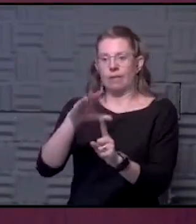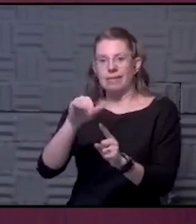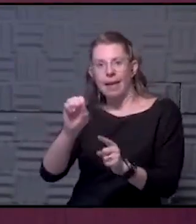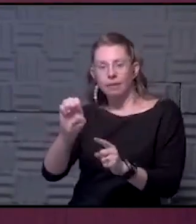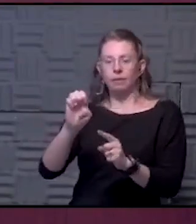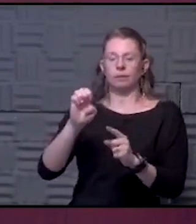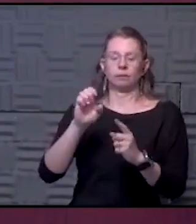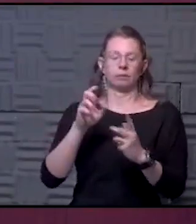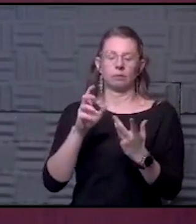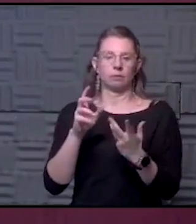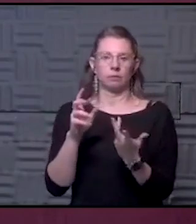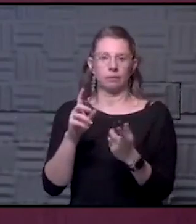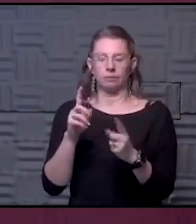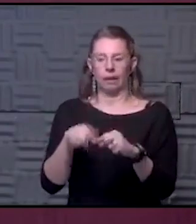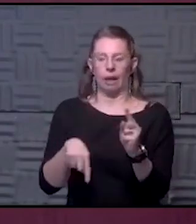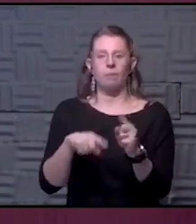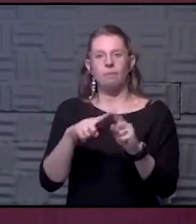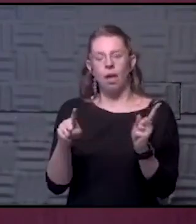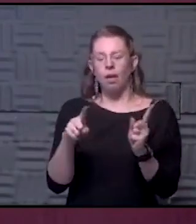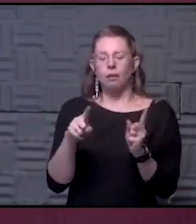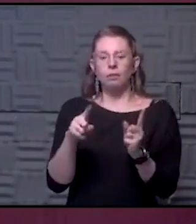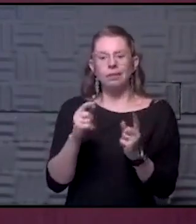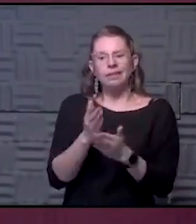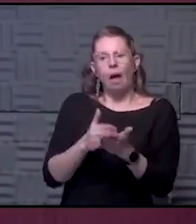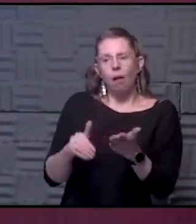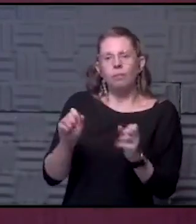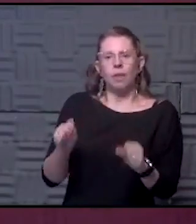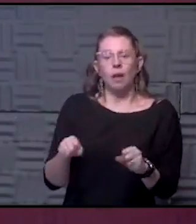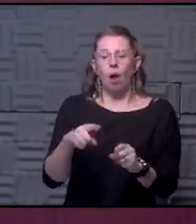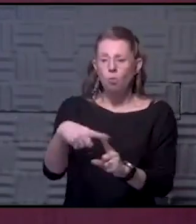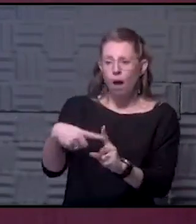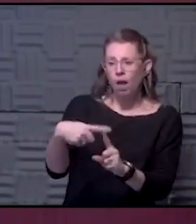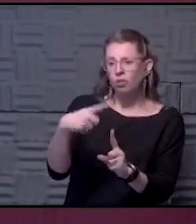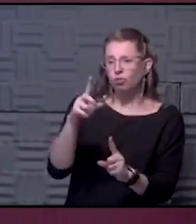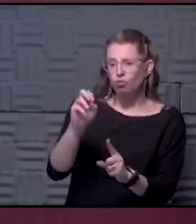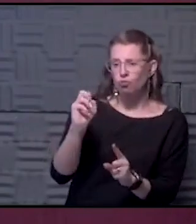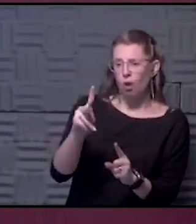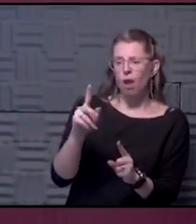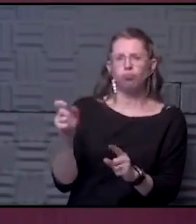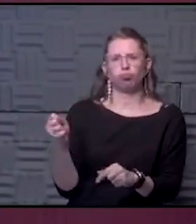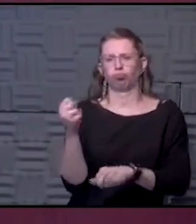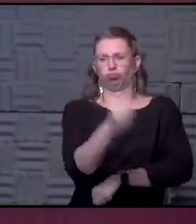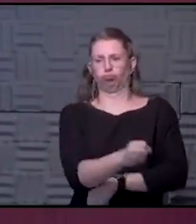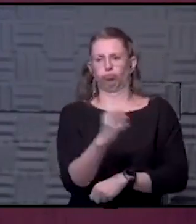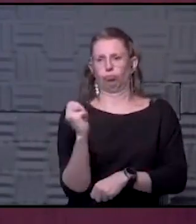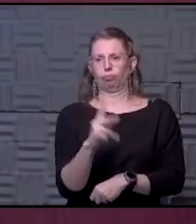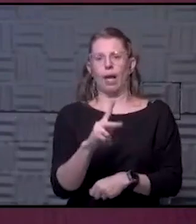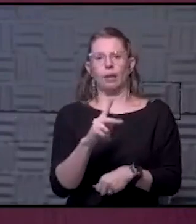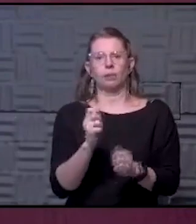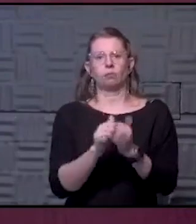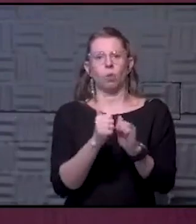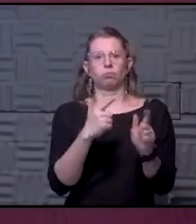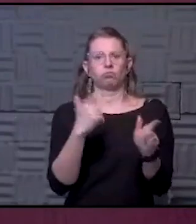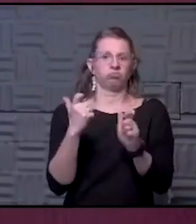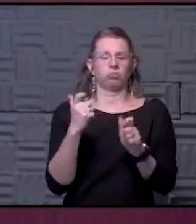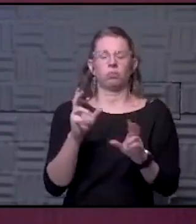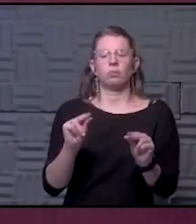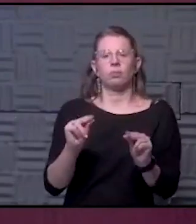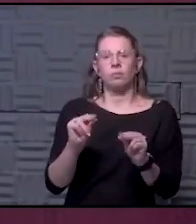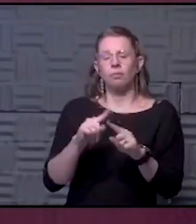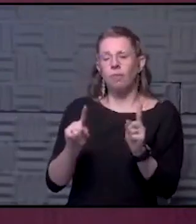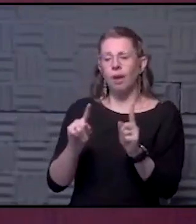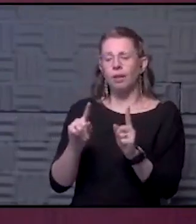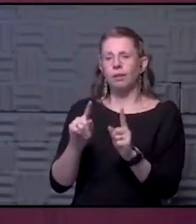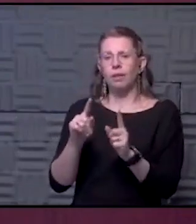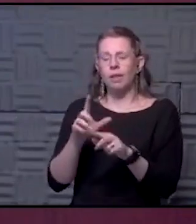and we cannot just say, oh, well, you had it positive, you're doing okay, right back to sports. Other thing on that is the graduated return